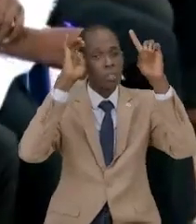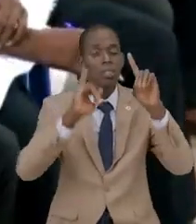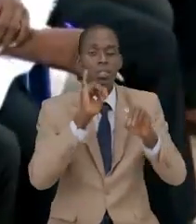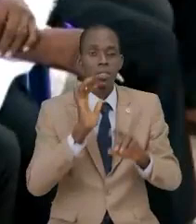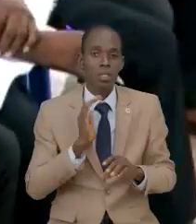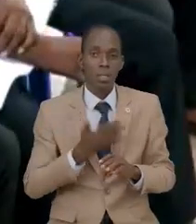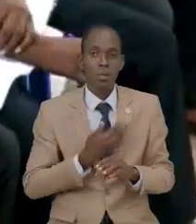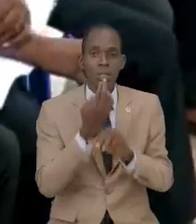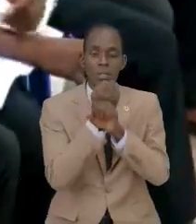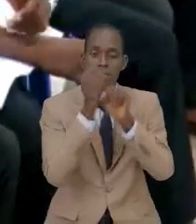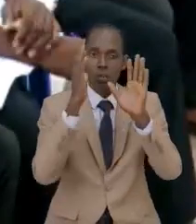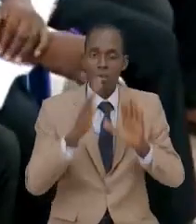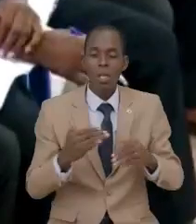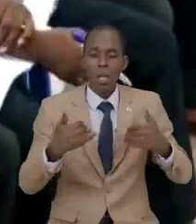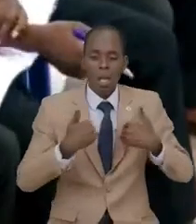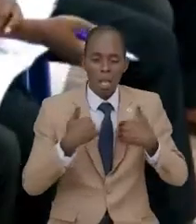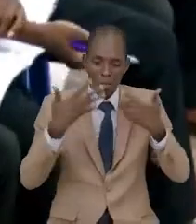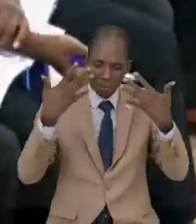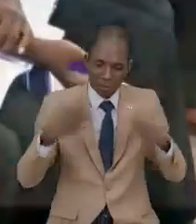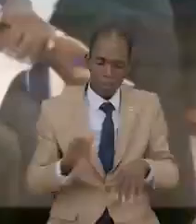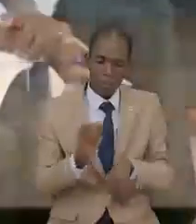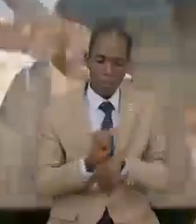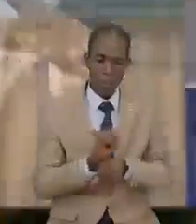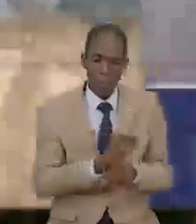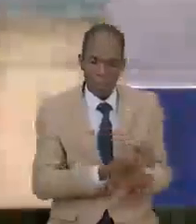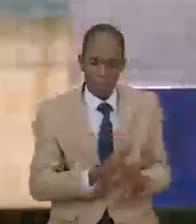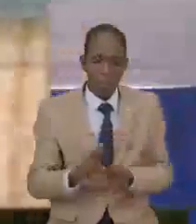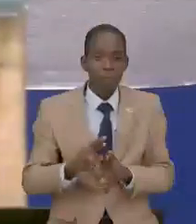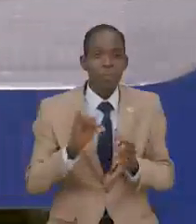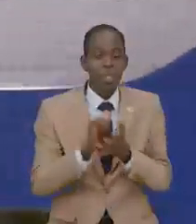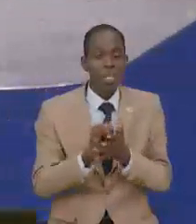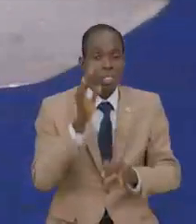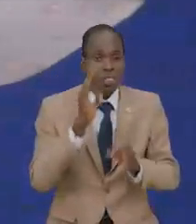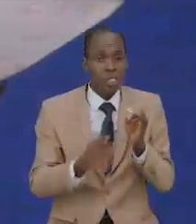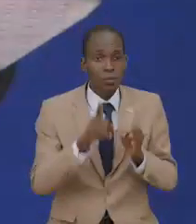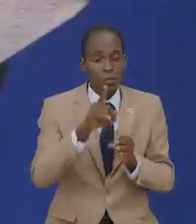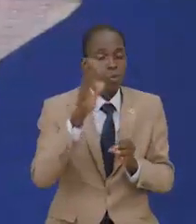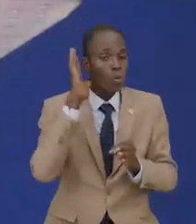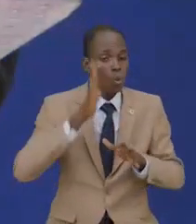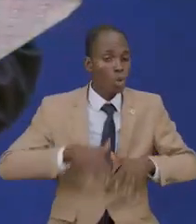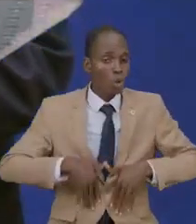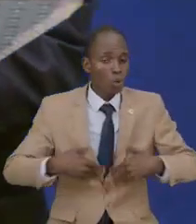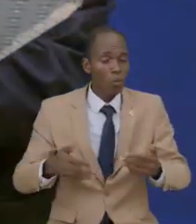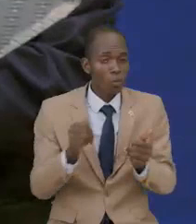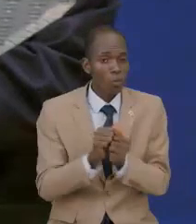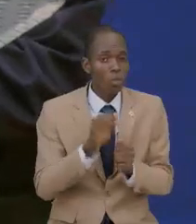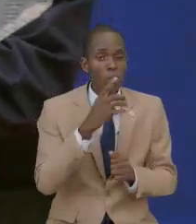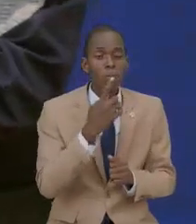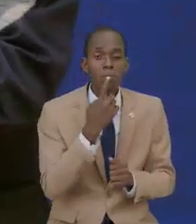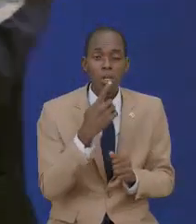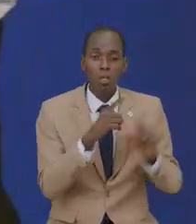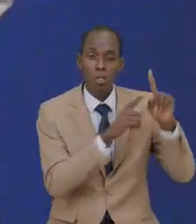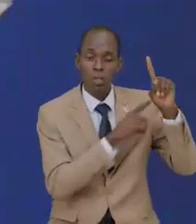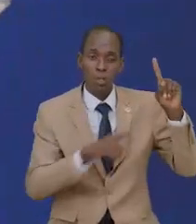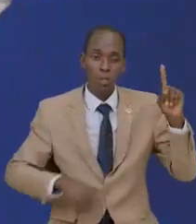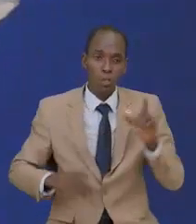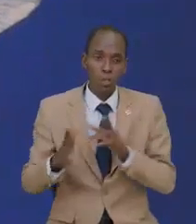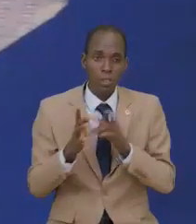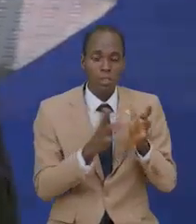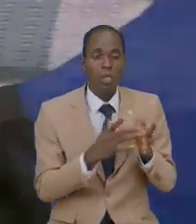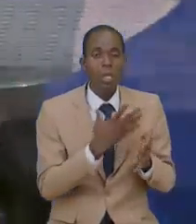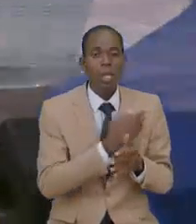the work already, that if thou shalt confess with thy mouth the Lord Jesus and